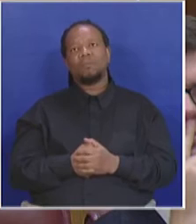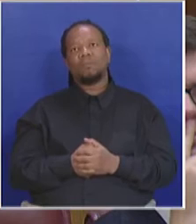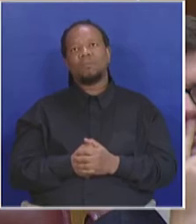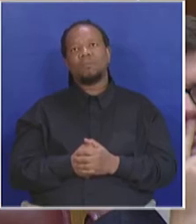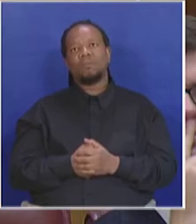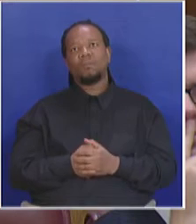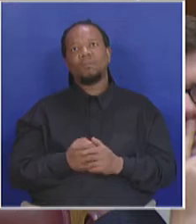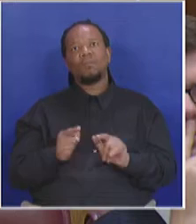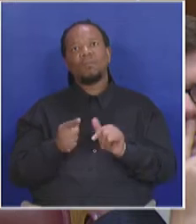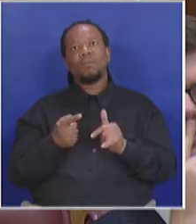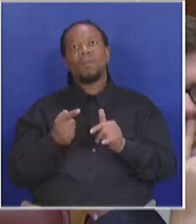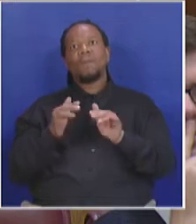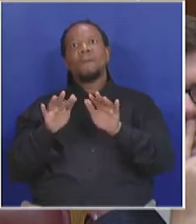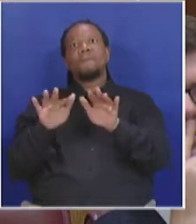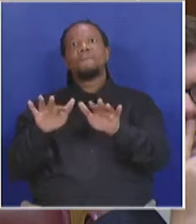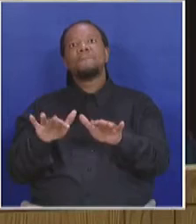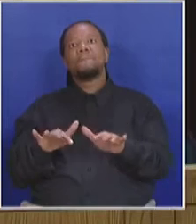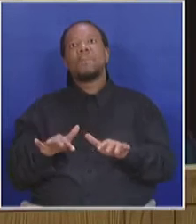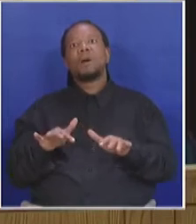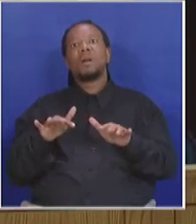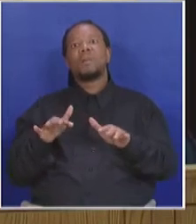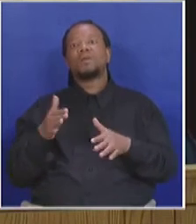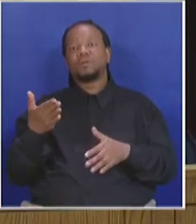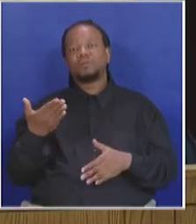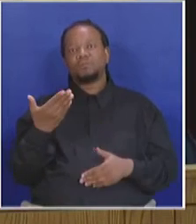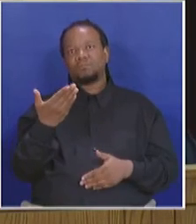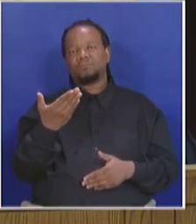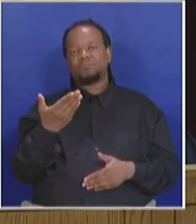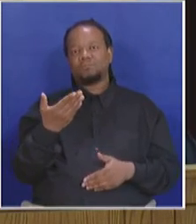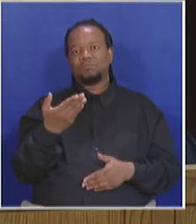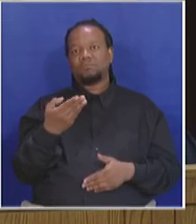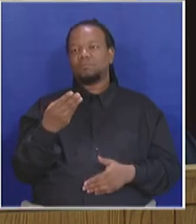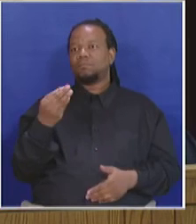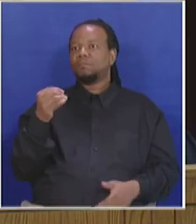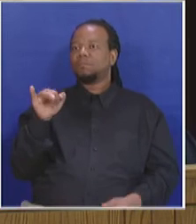Parliament, we're quite happy for that to happen too. Honorable Mateis,